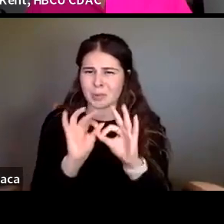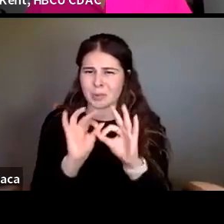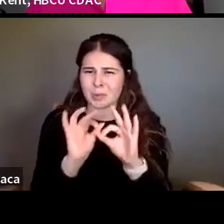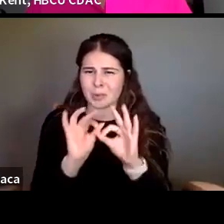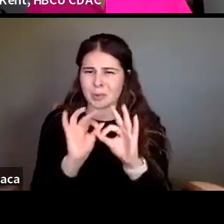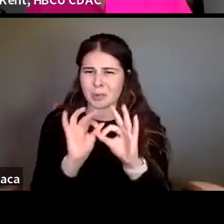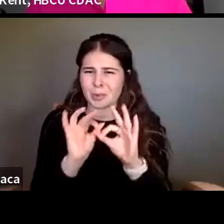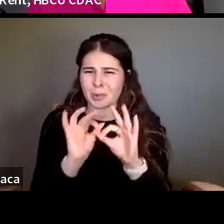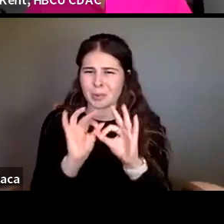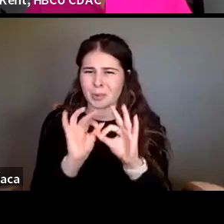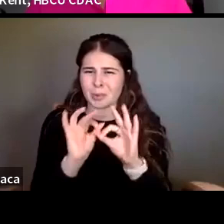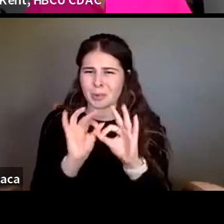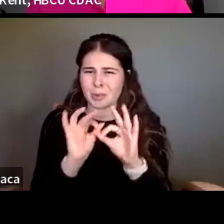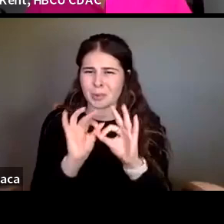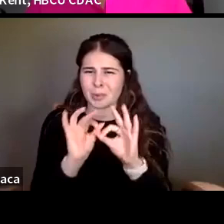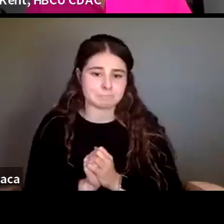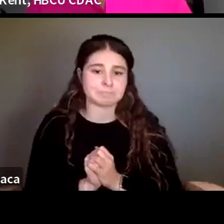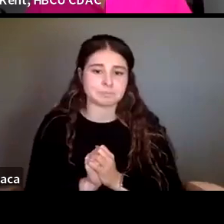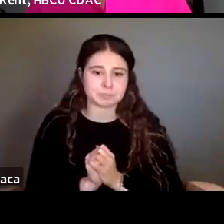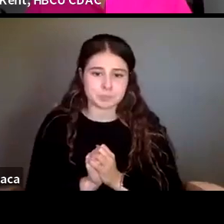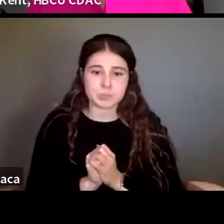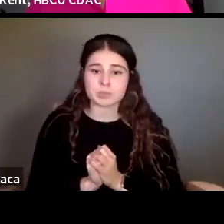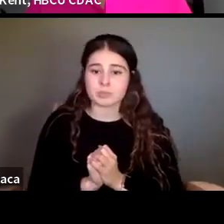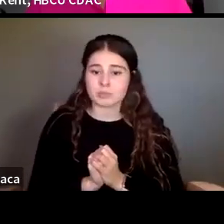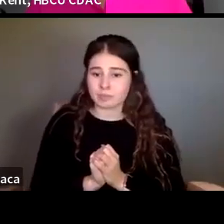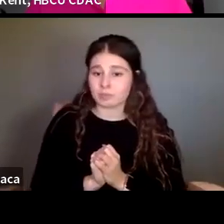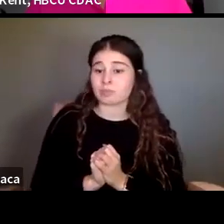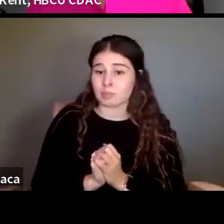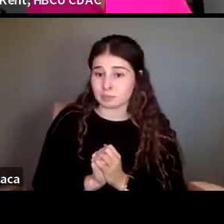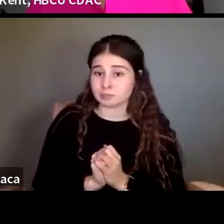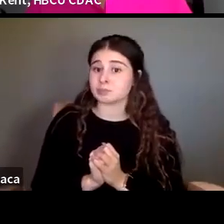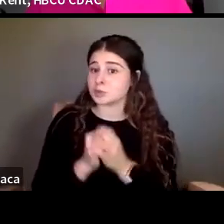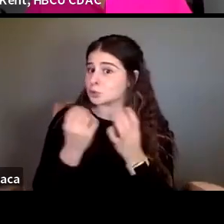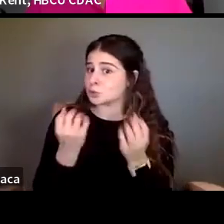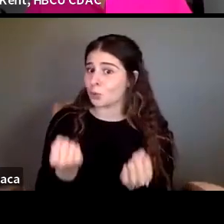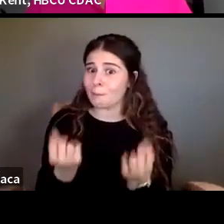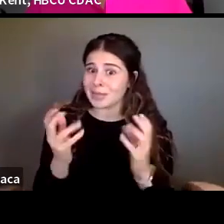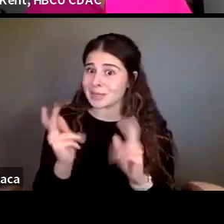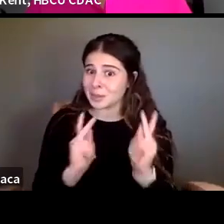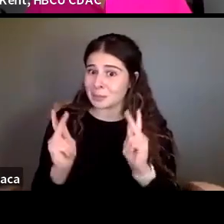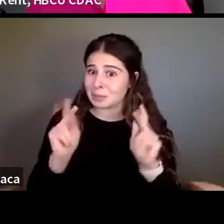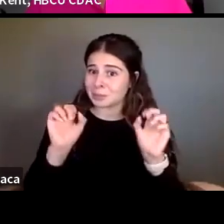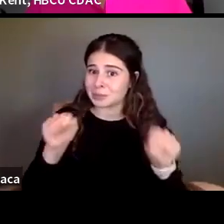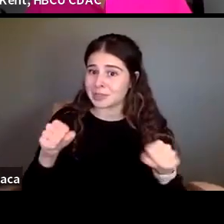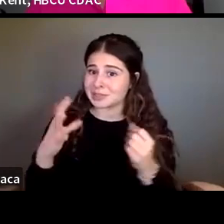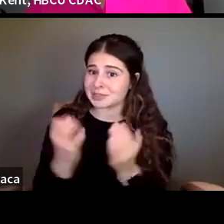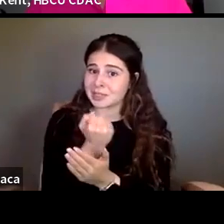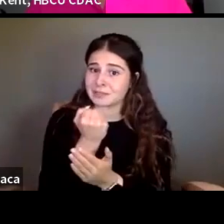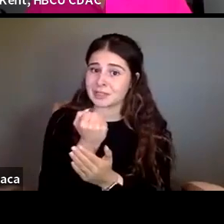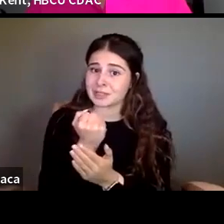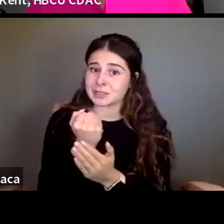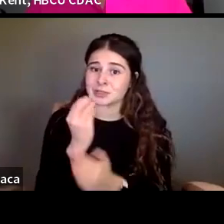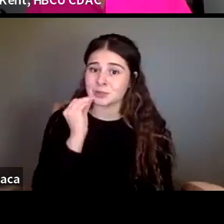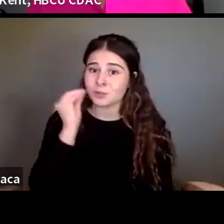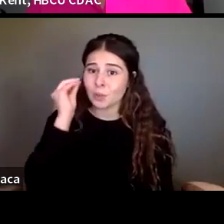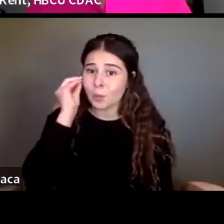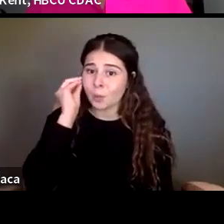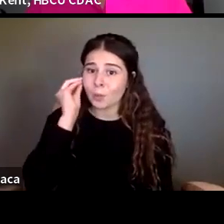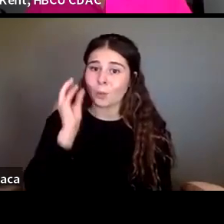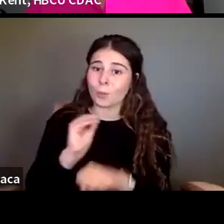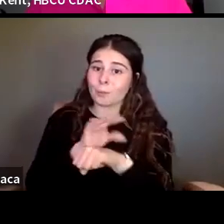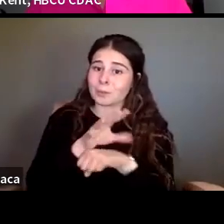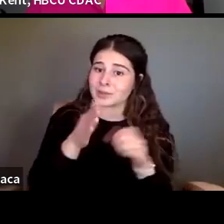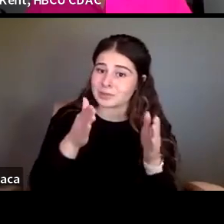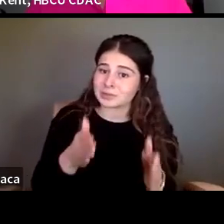taken advantage of or leveraged by a lot of people to make sure people get the information. Right. For example, I'm not an older adult, but my mom